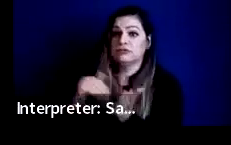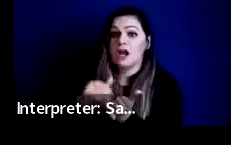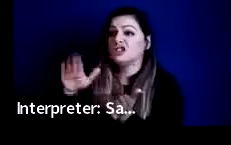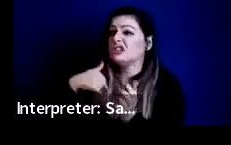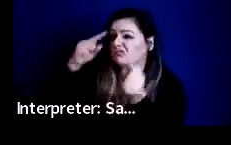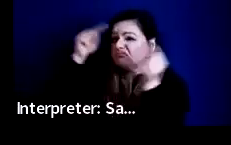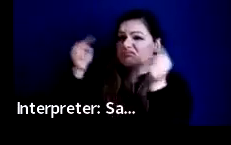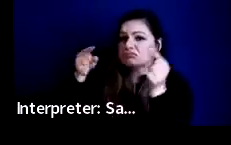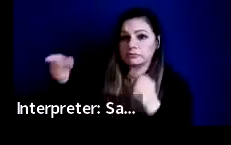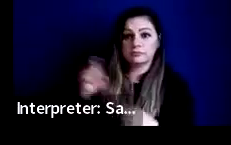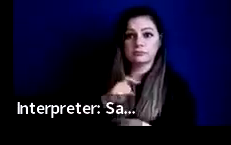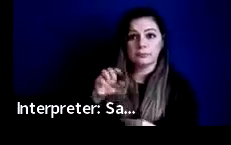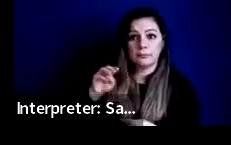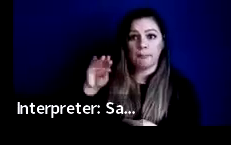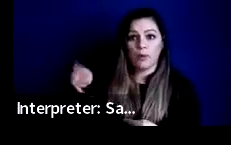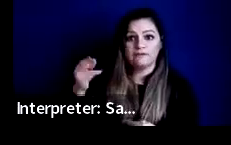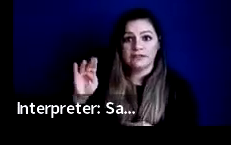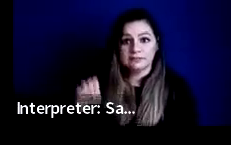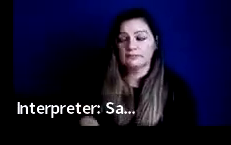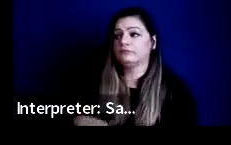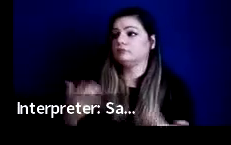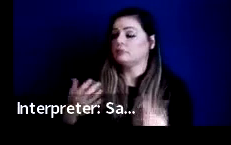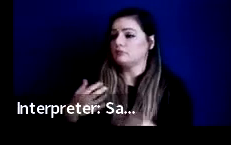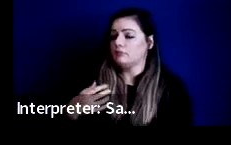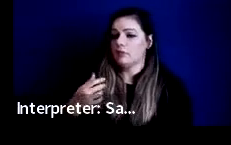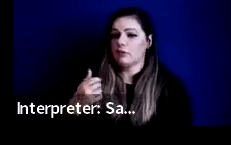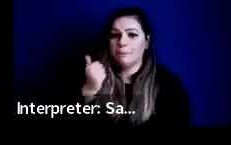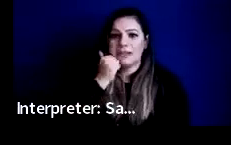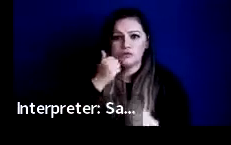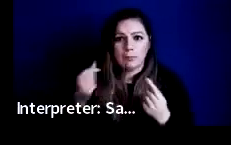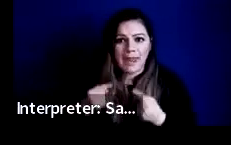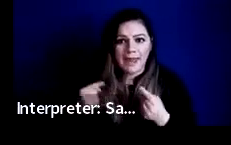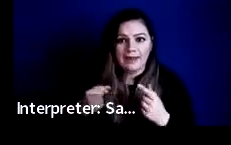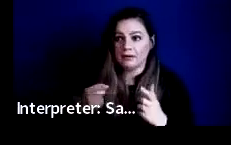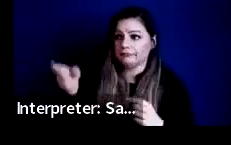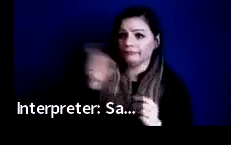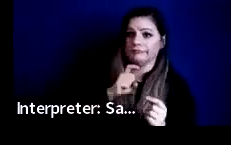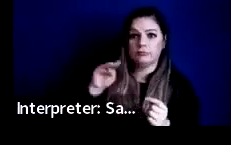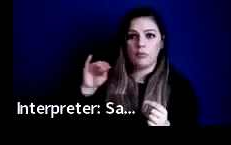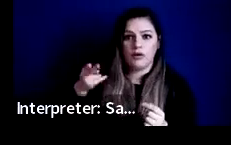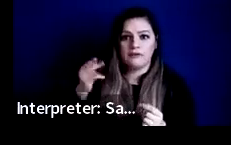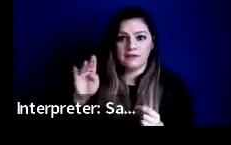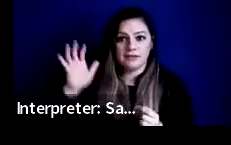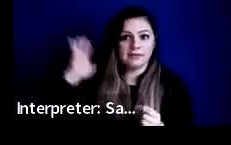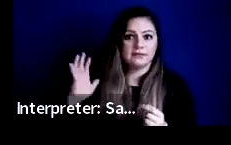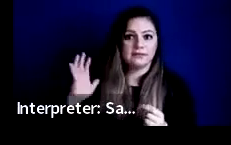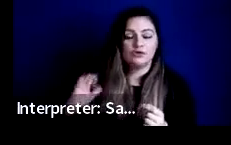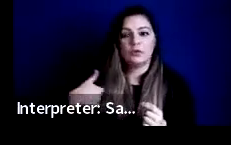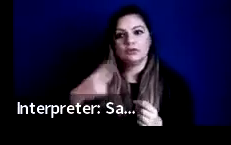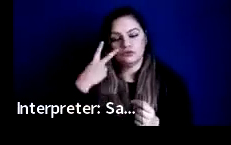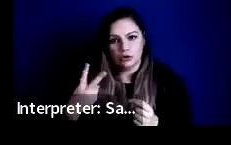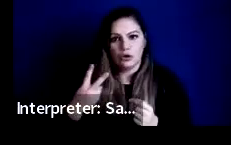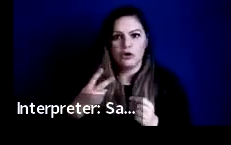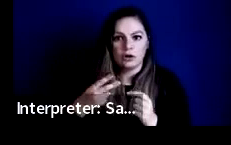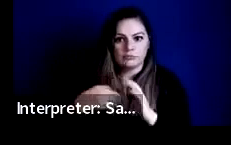morphine. Menstrual pains, they were getting morphine. So we started to see an uptick in the use of morphine, and again,